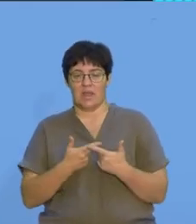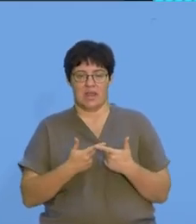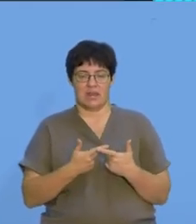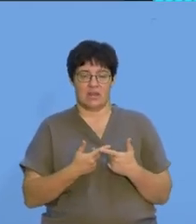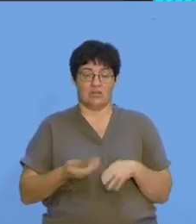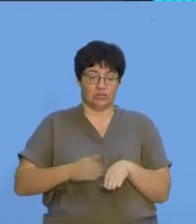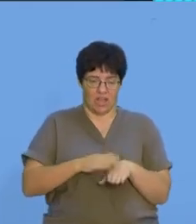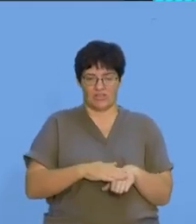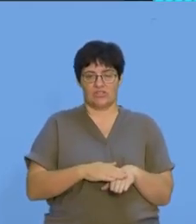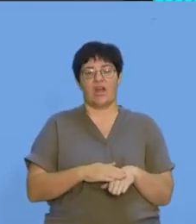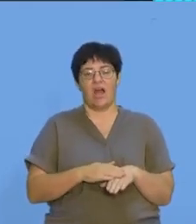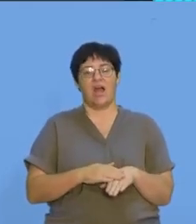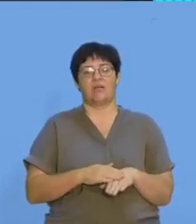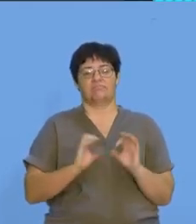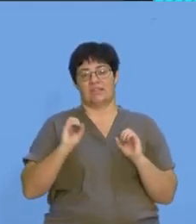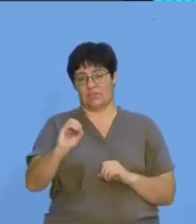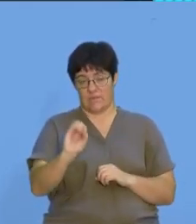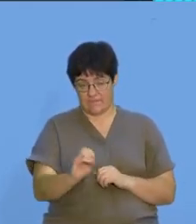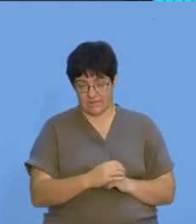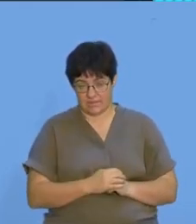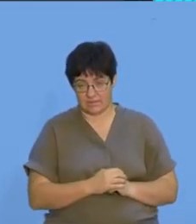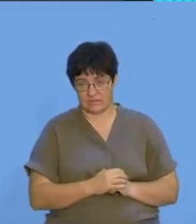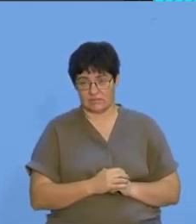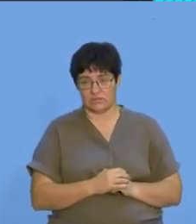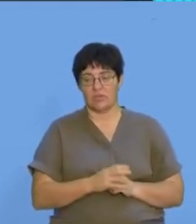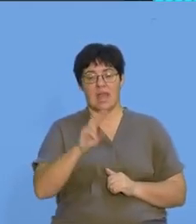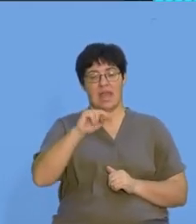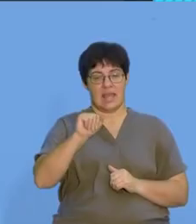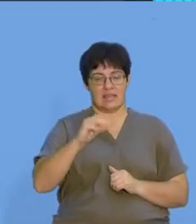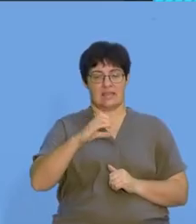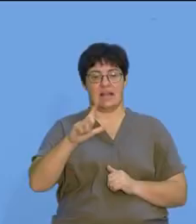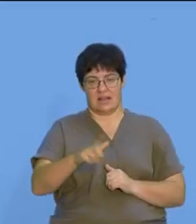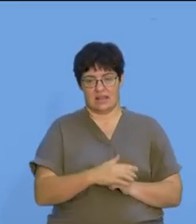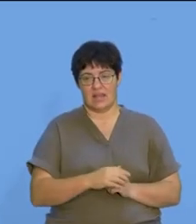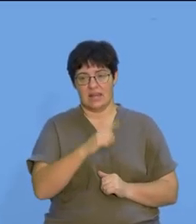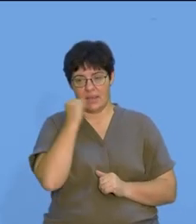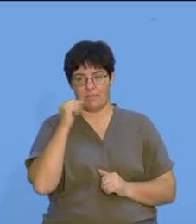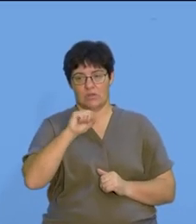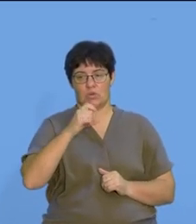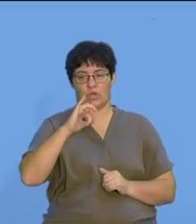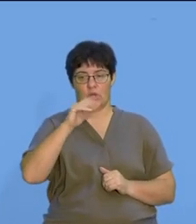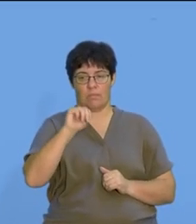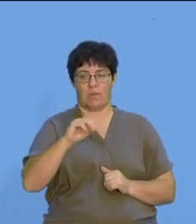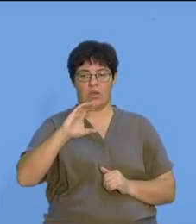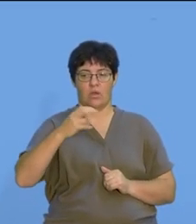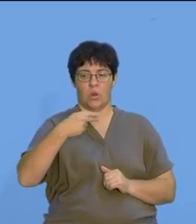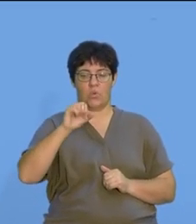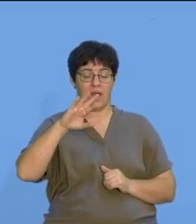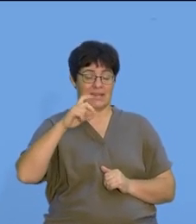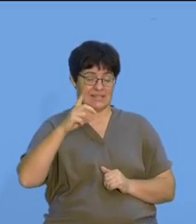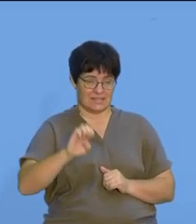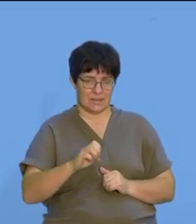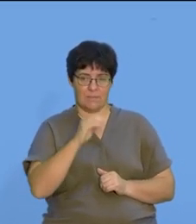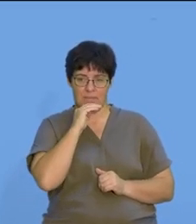actually cancels out or works out to 0, whichever way you choose to look at it. So this will be just NaCl, and the name